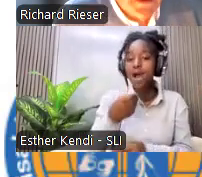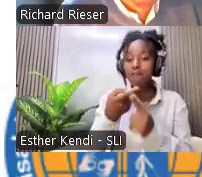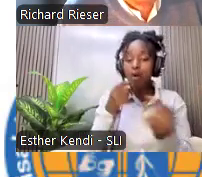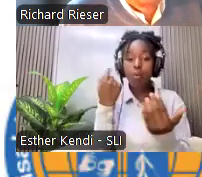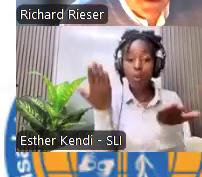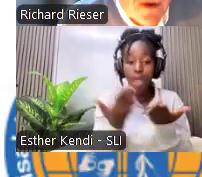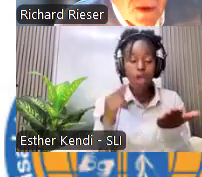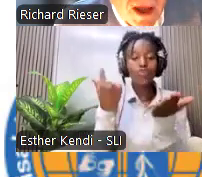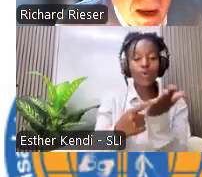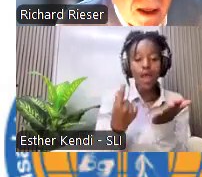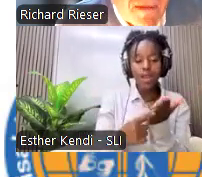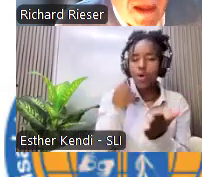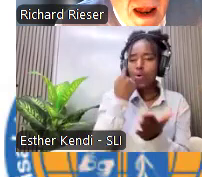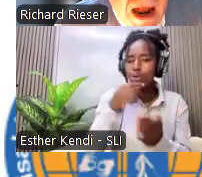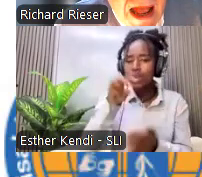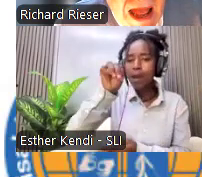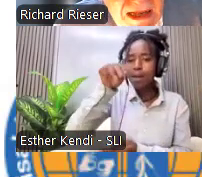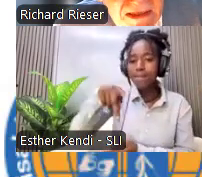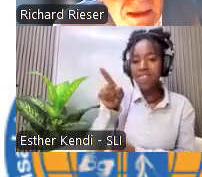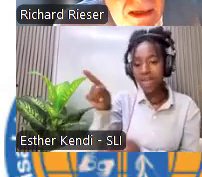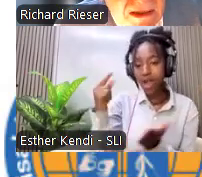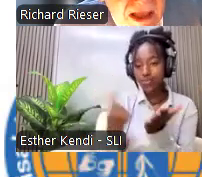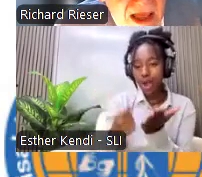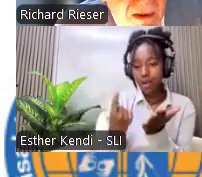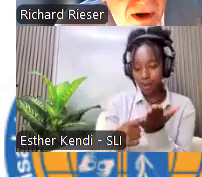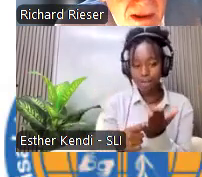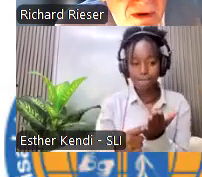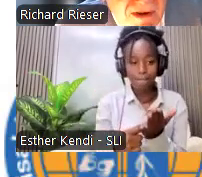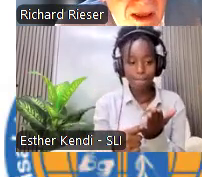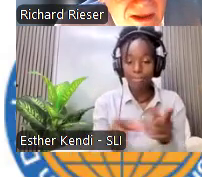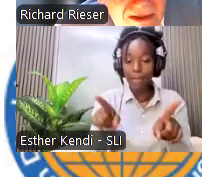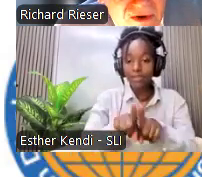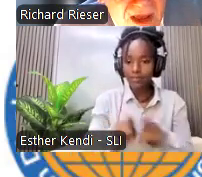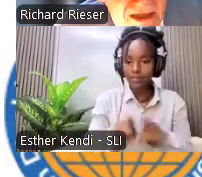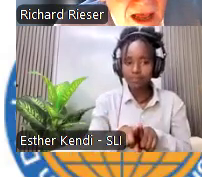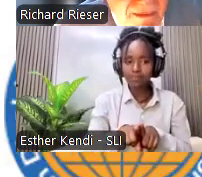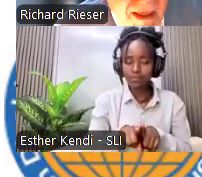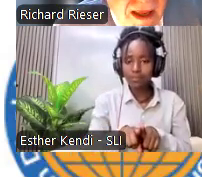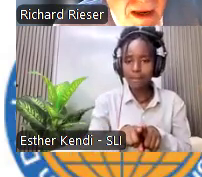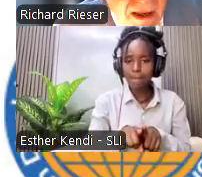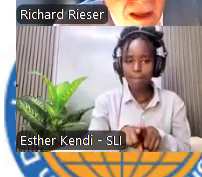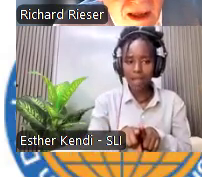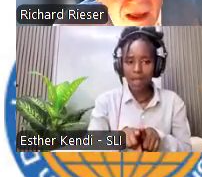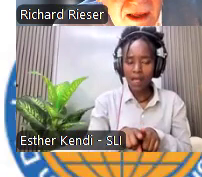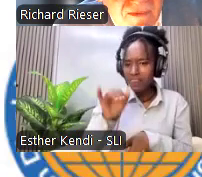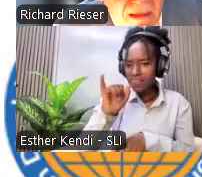parliament from Uganda. And there were a number of us who met up